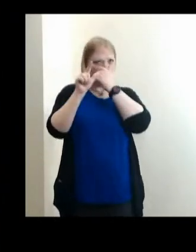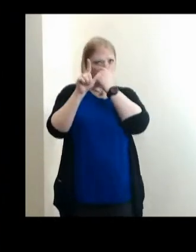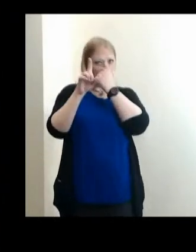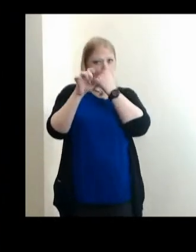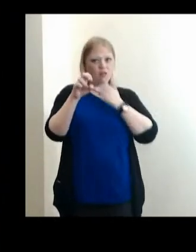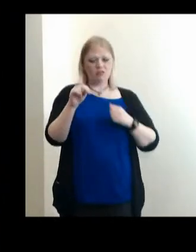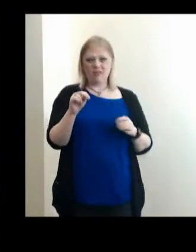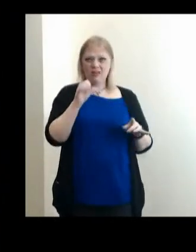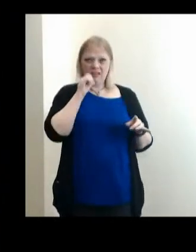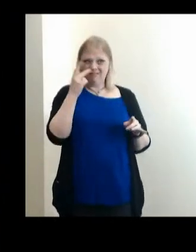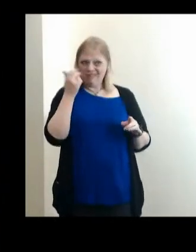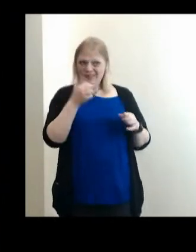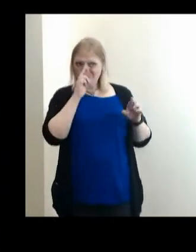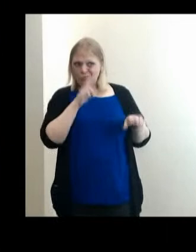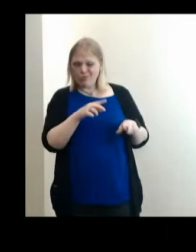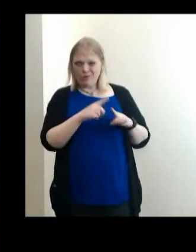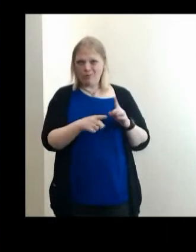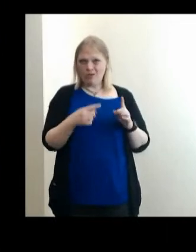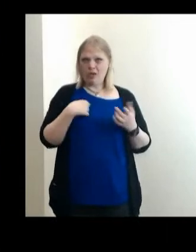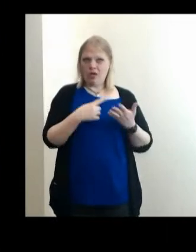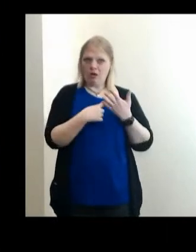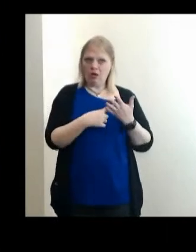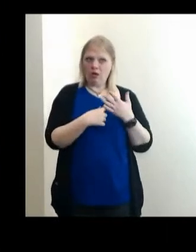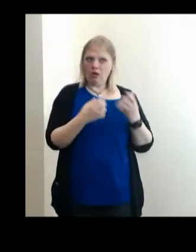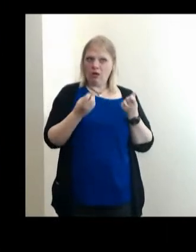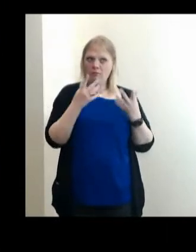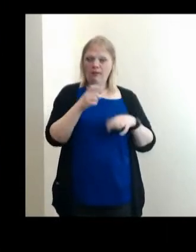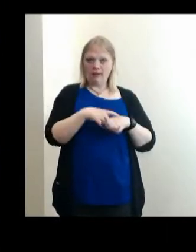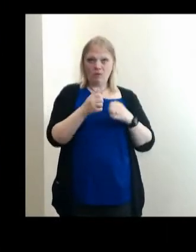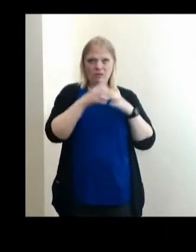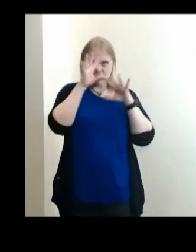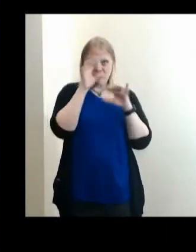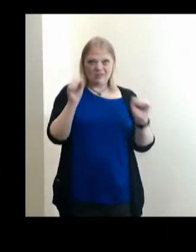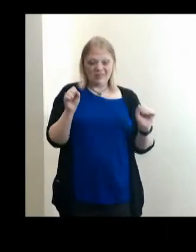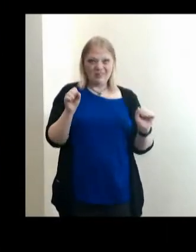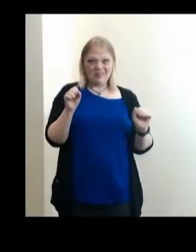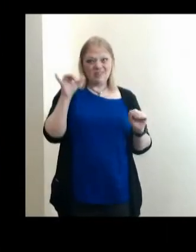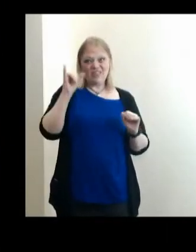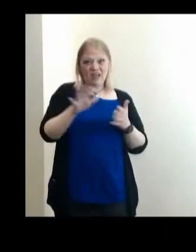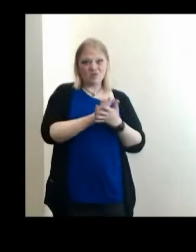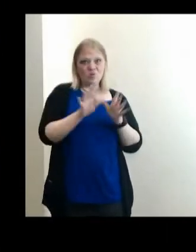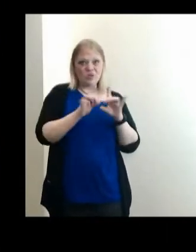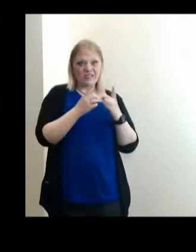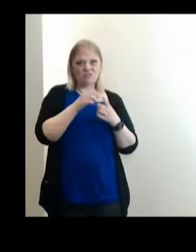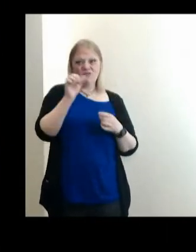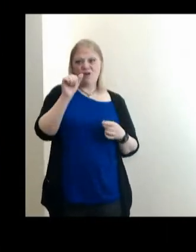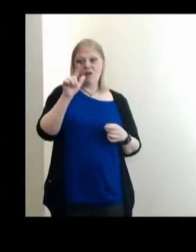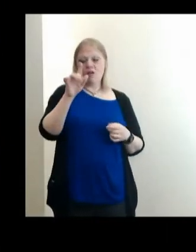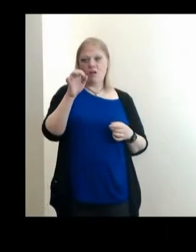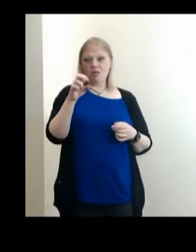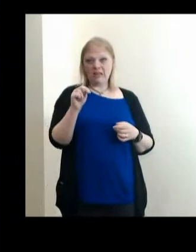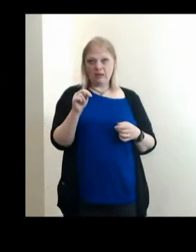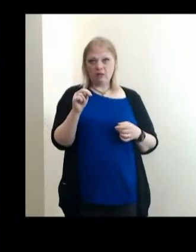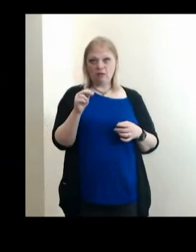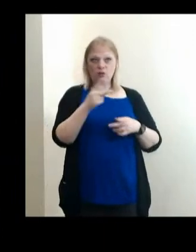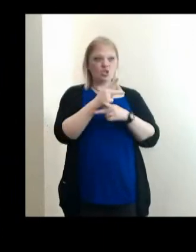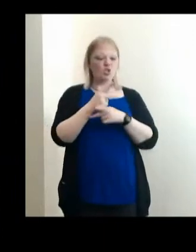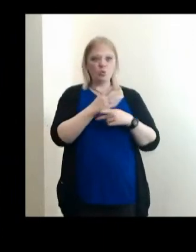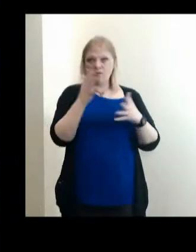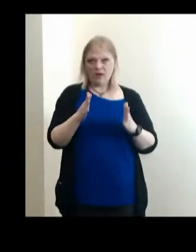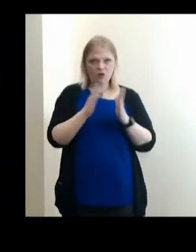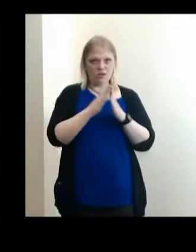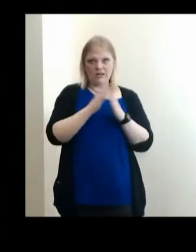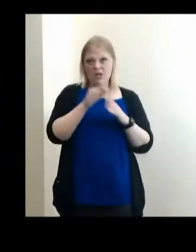didn't see it in any reports, but I actually talked multiple times to the superintendent of the Alden school districts this weekend. I talked to the supervisor of the town of